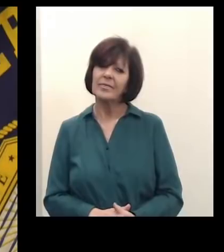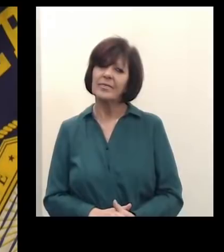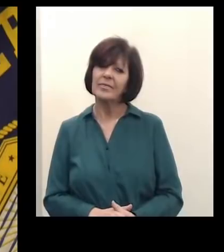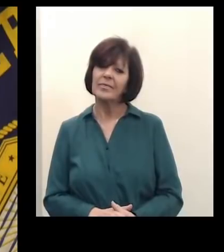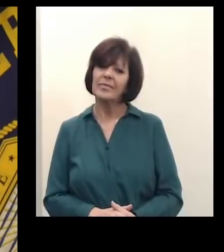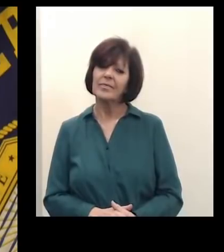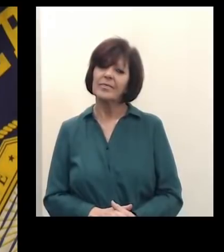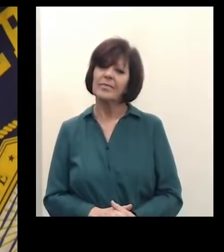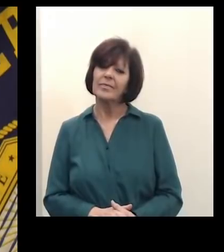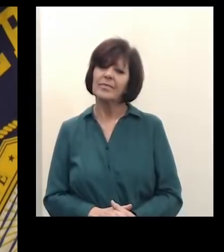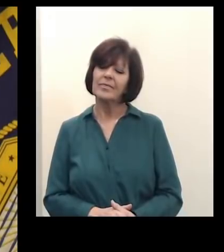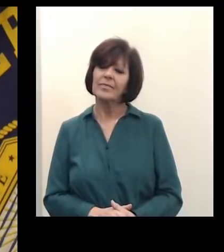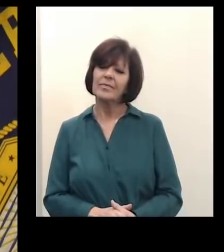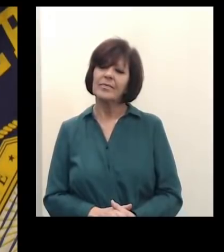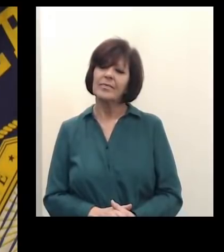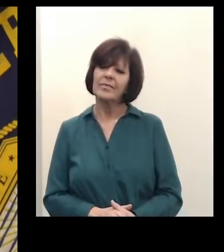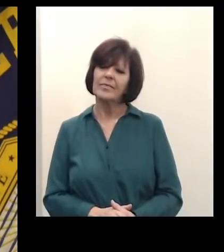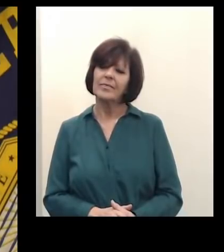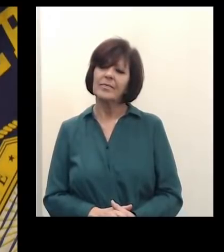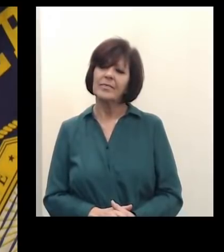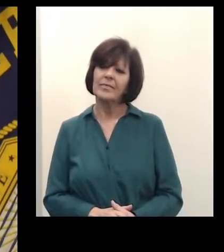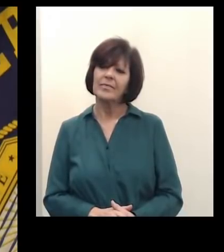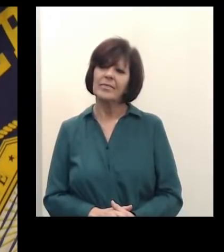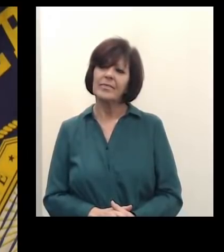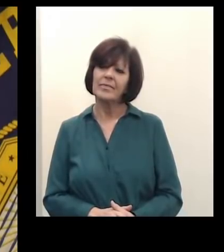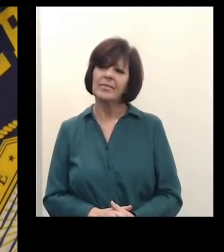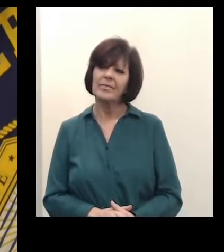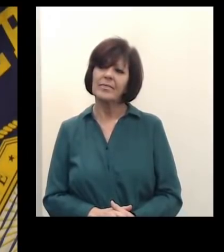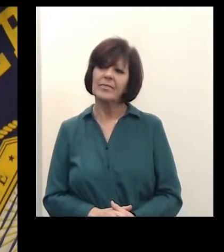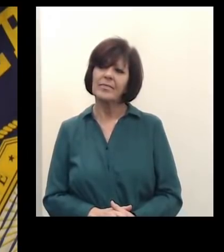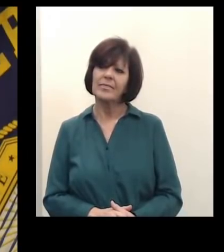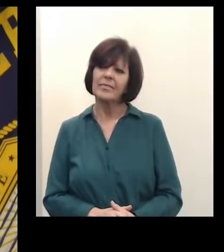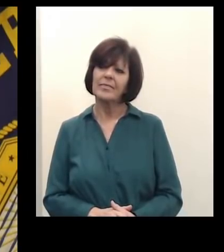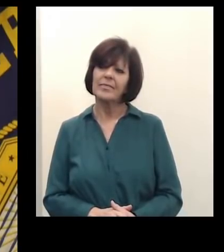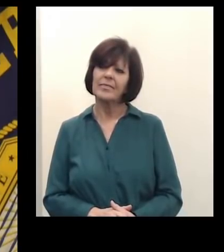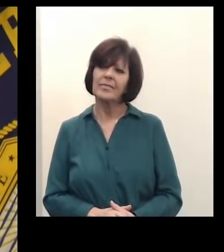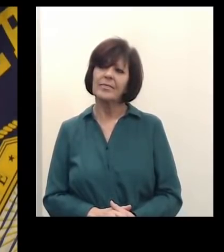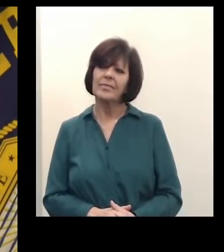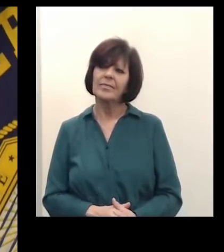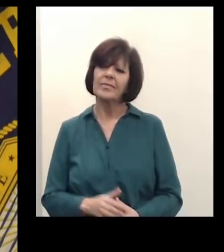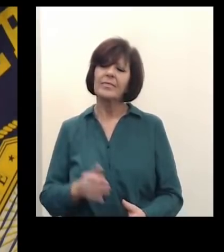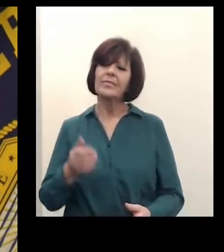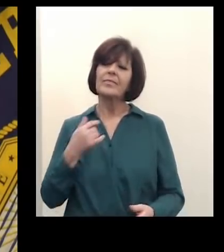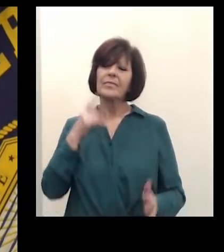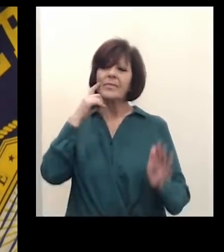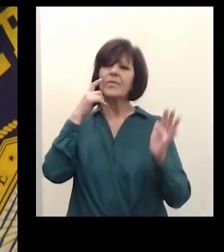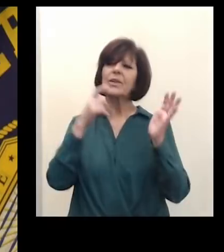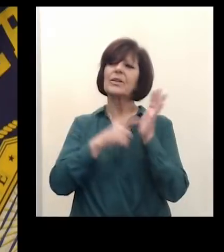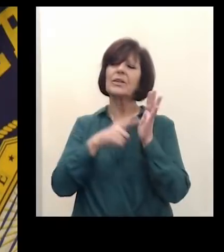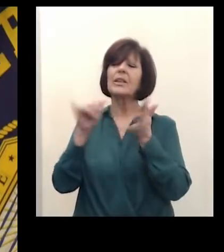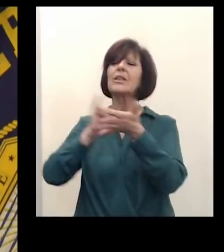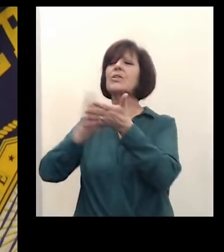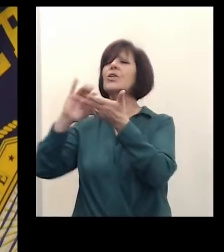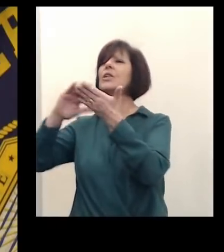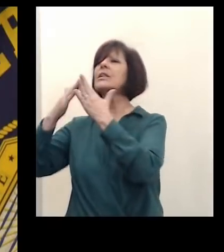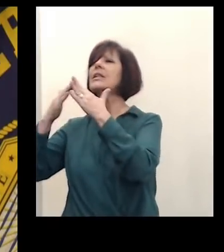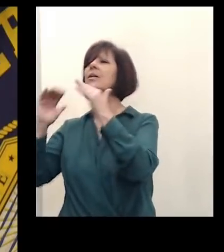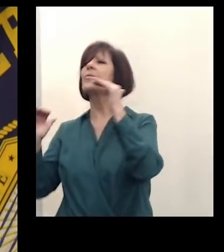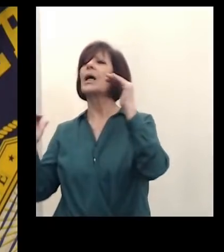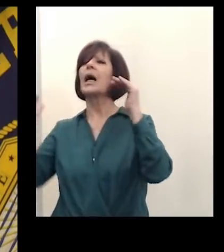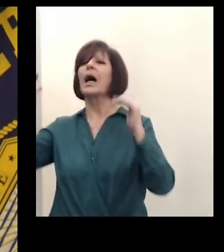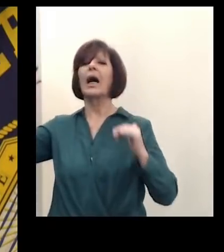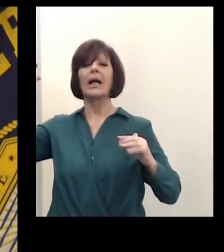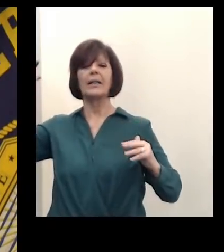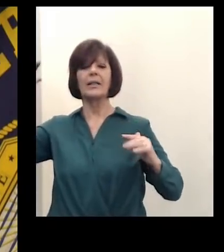be higher than, let's say, in New York City, and then they would get higher than we were, and it kind of went back and forth. Now, consistently, we're seeing